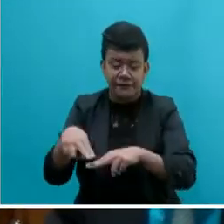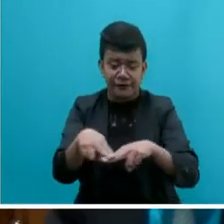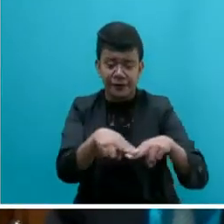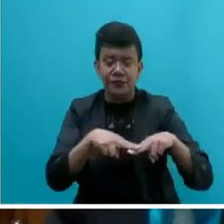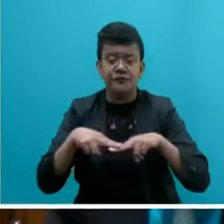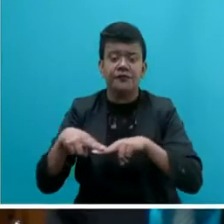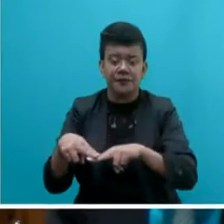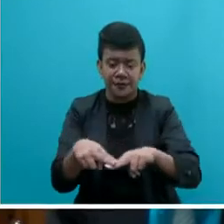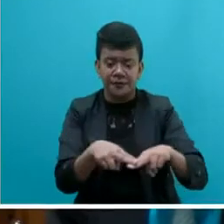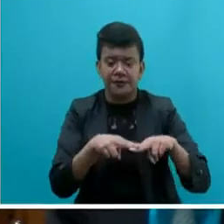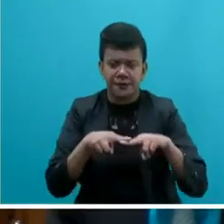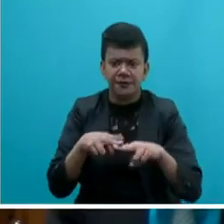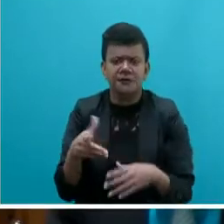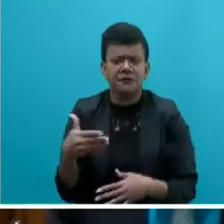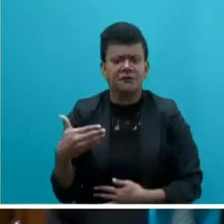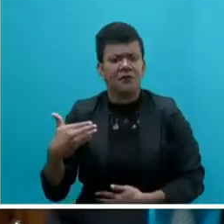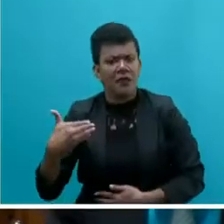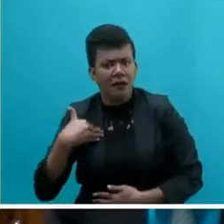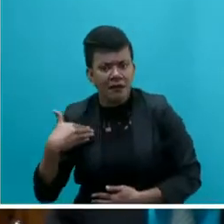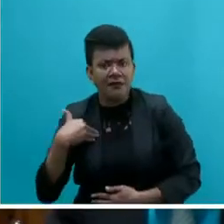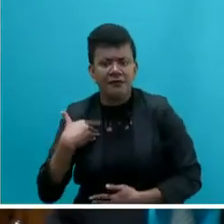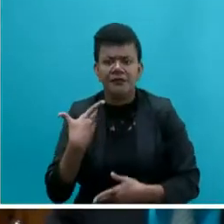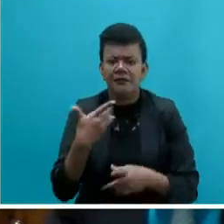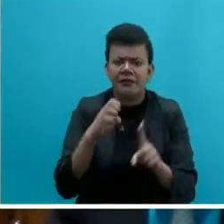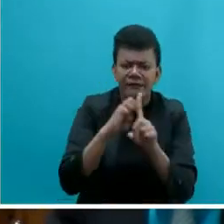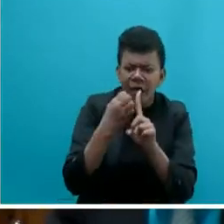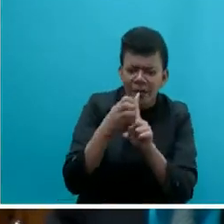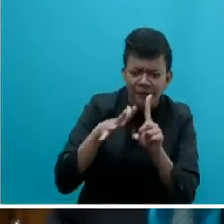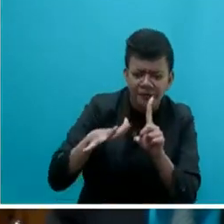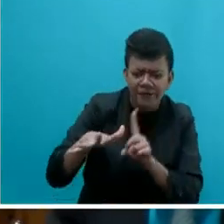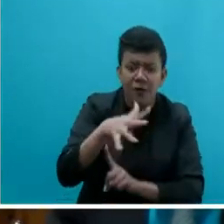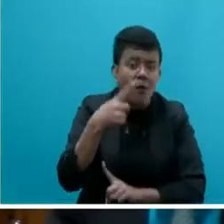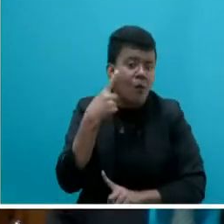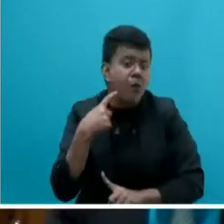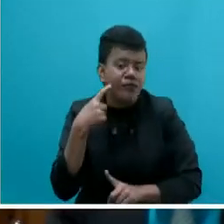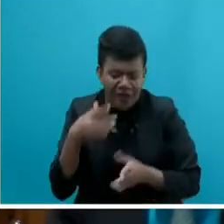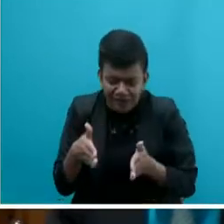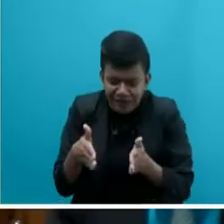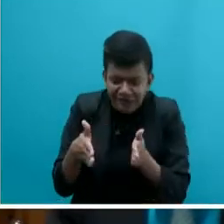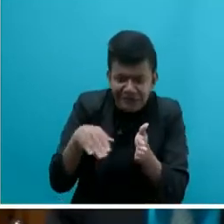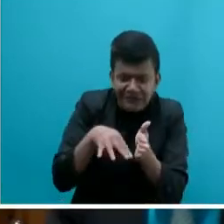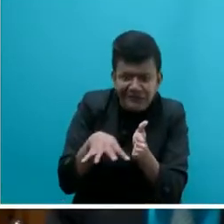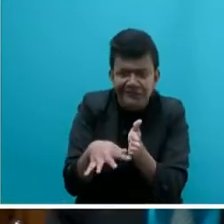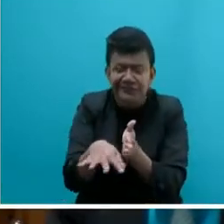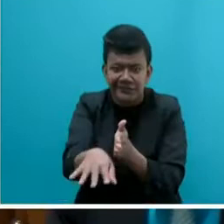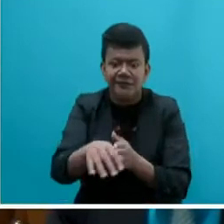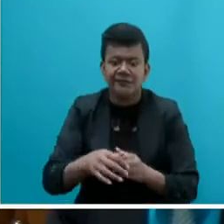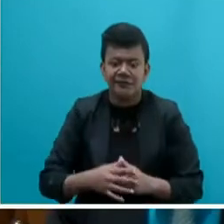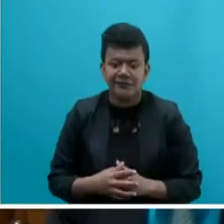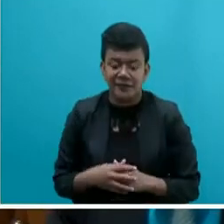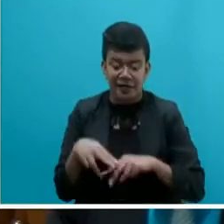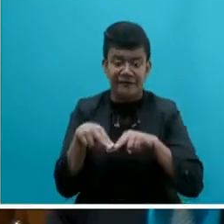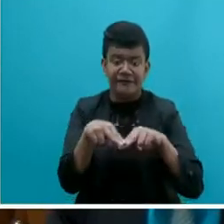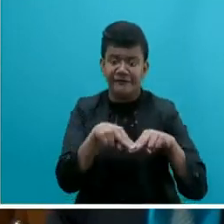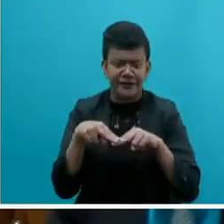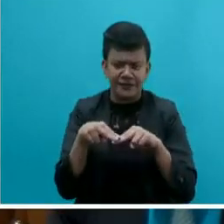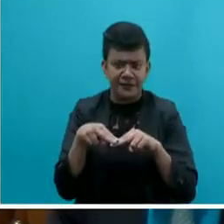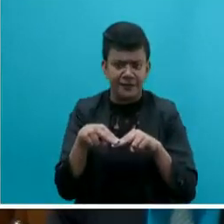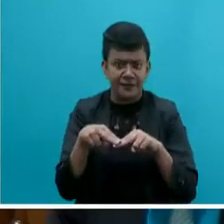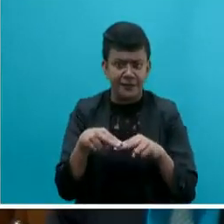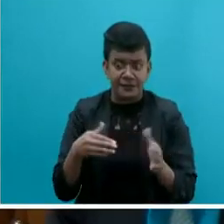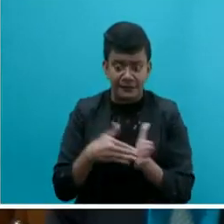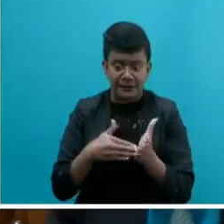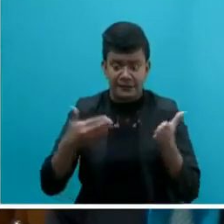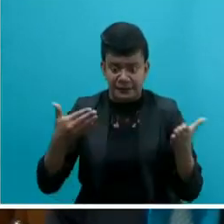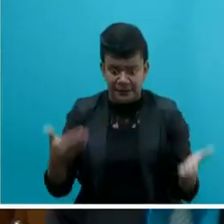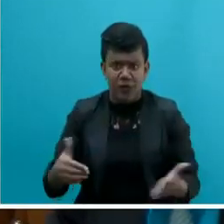healthy environment and waterways management for a sustainable and resilient Fiji reflects the need to act now to ensure a